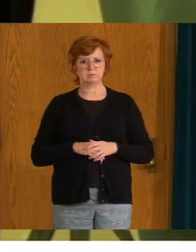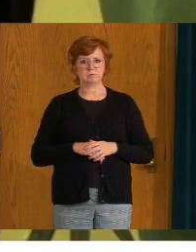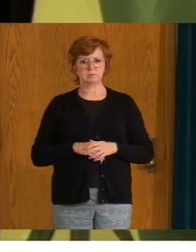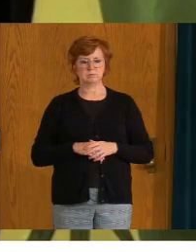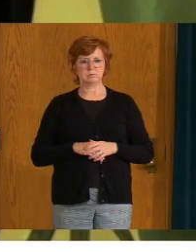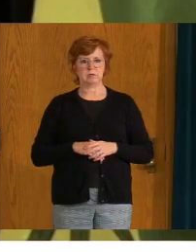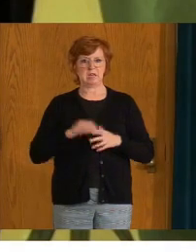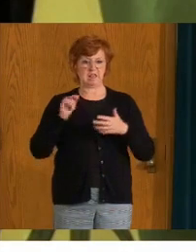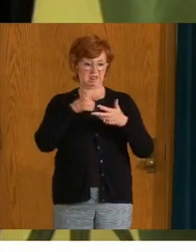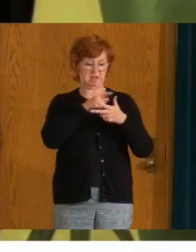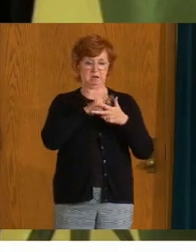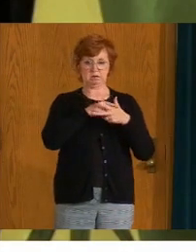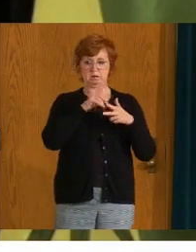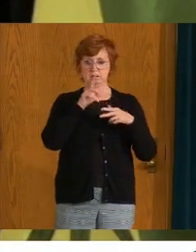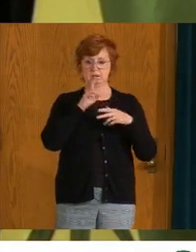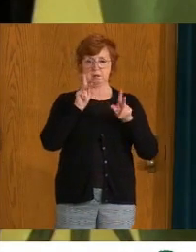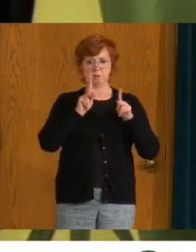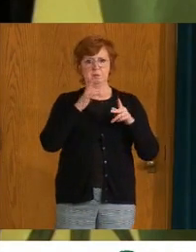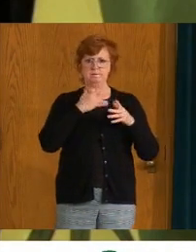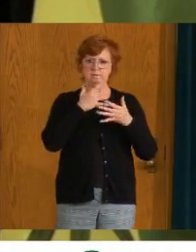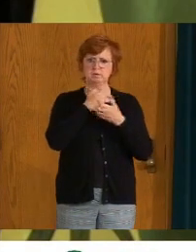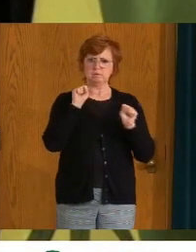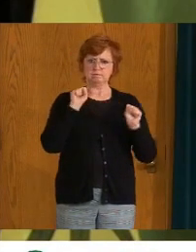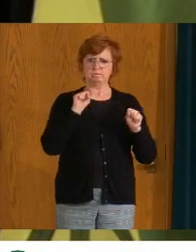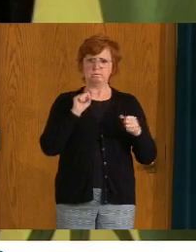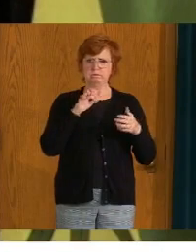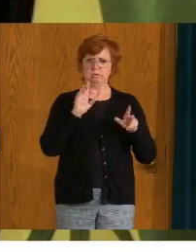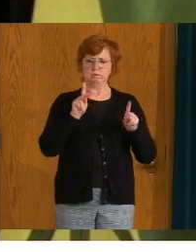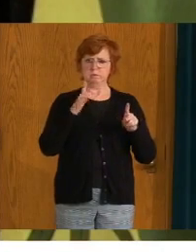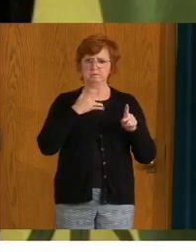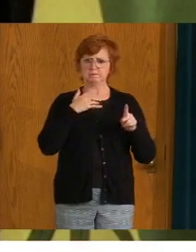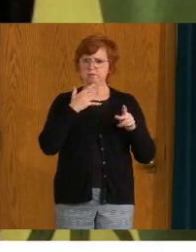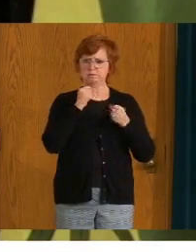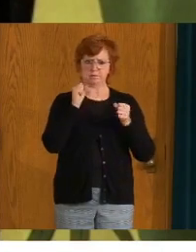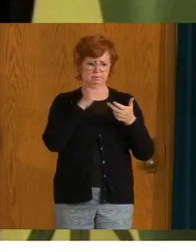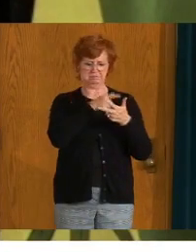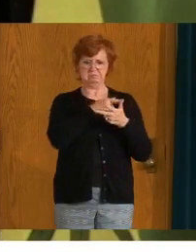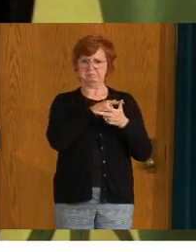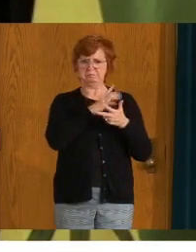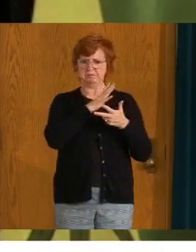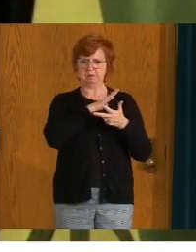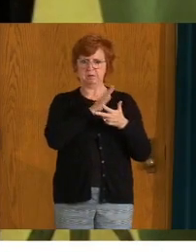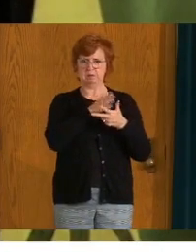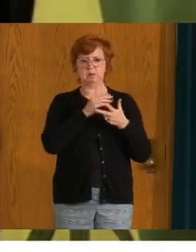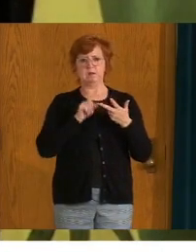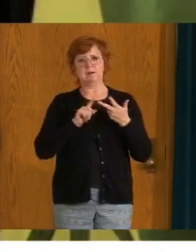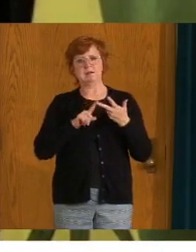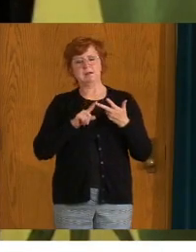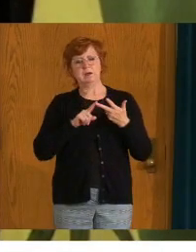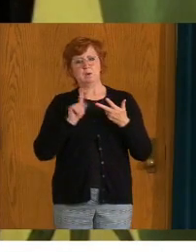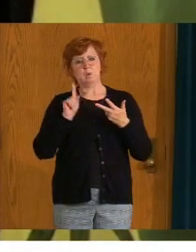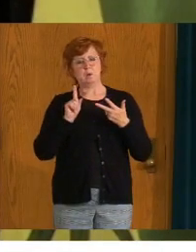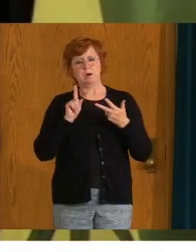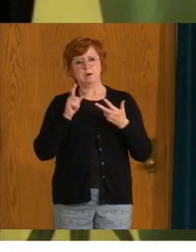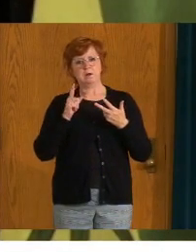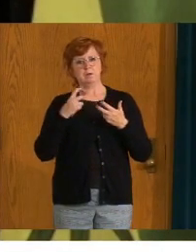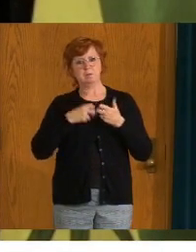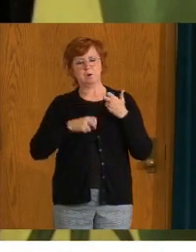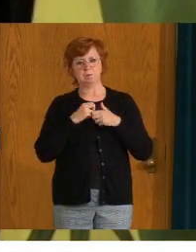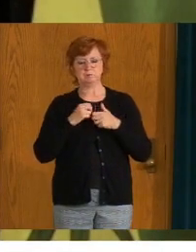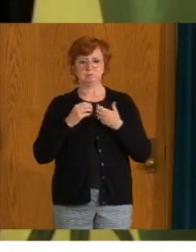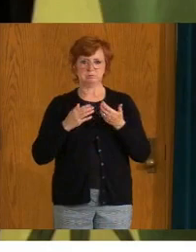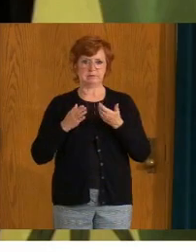the largest issue. For the most part, it is the convenience and the ability for young folks to make time in their schedule, very